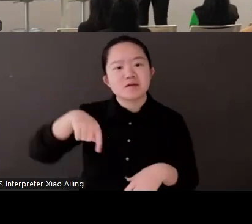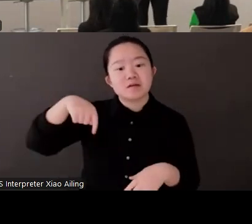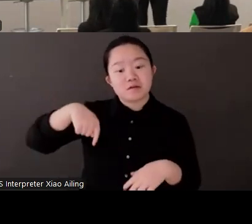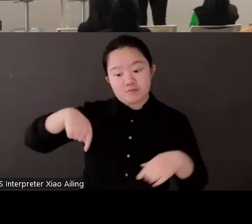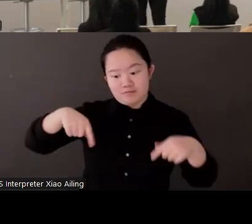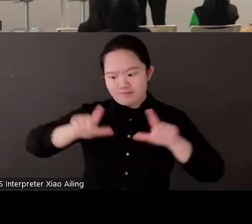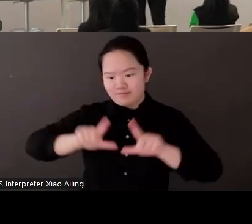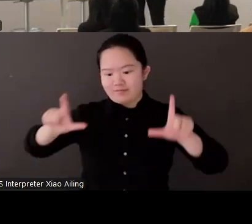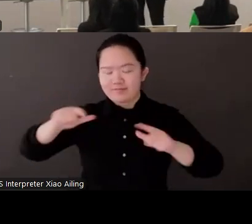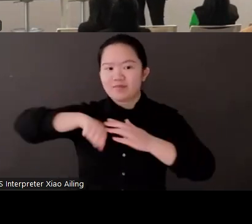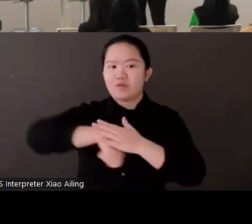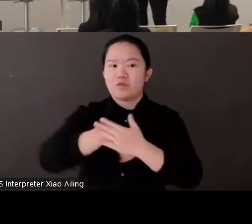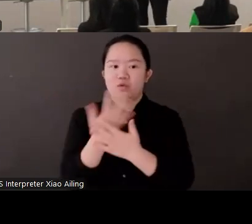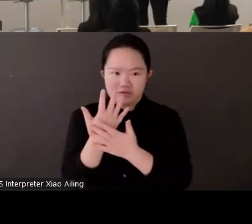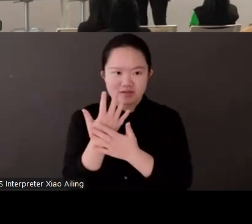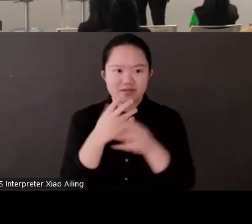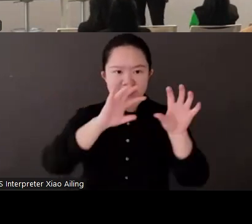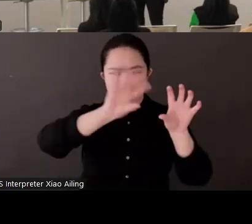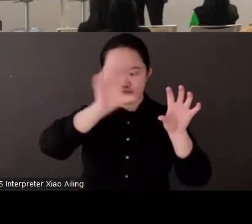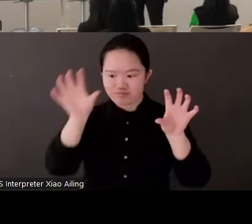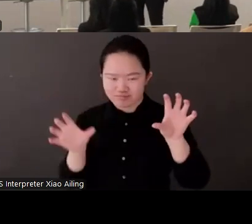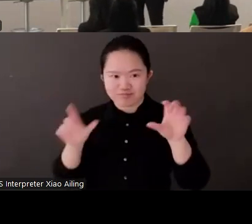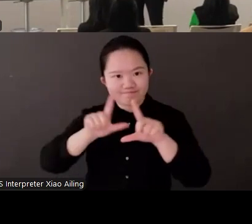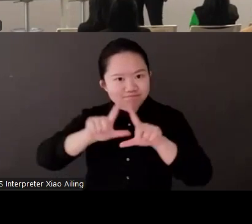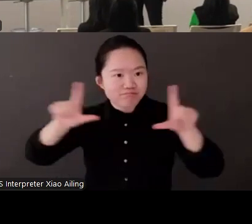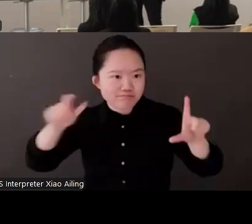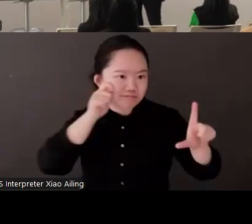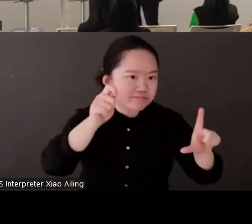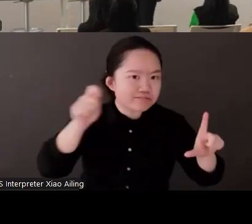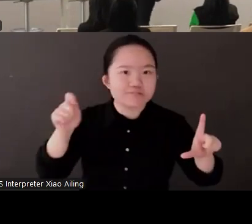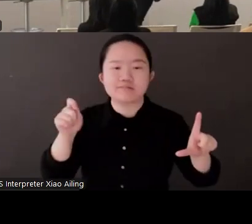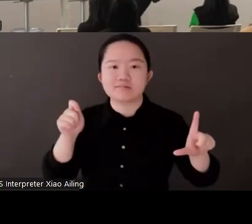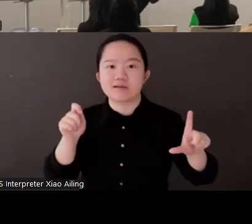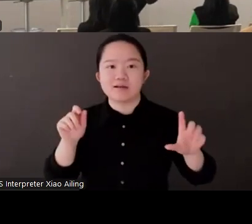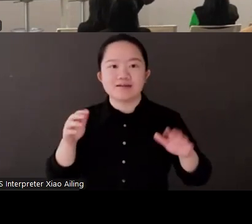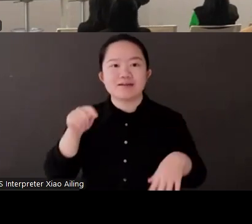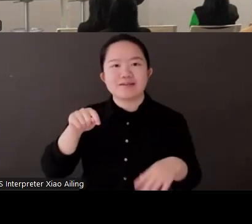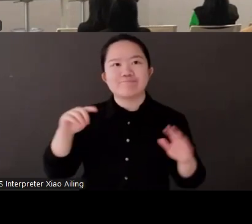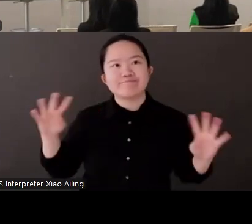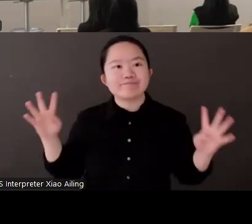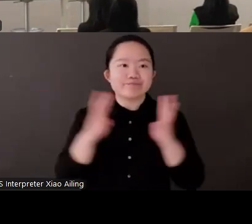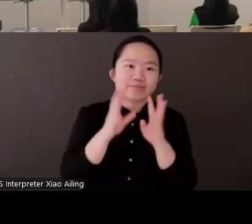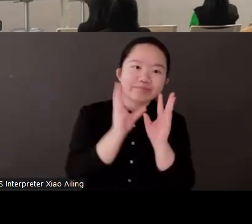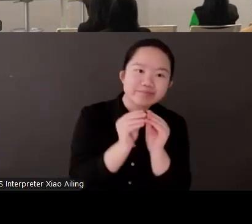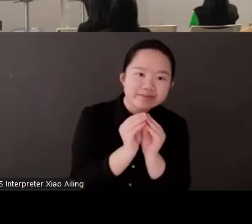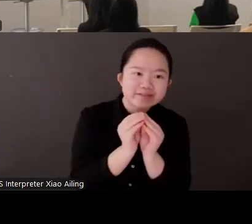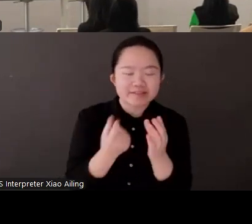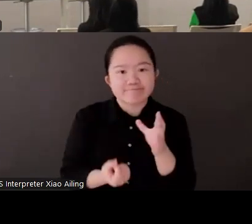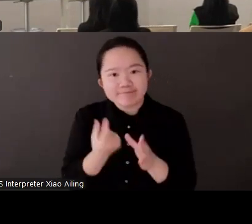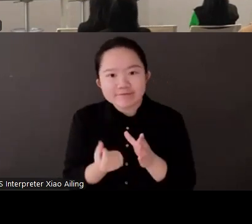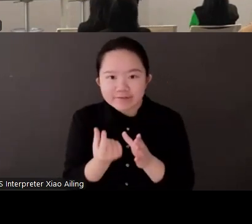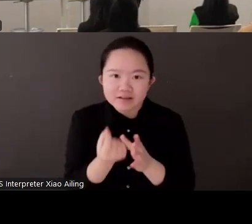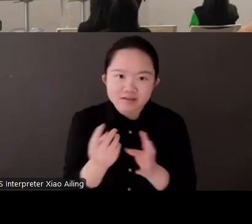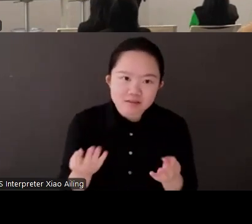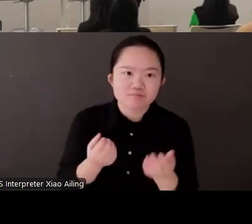different sectors in different countries. We are from all different countries, except Iceland, sadly, no one from there.